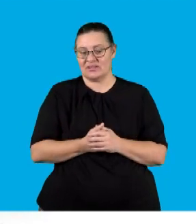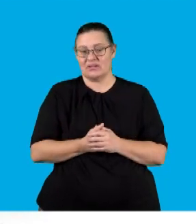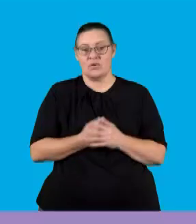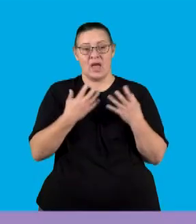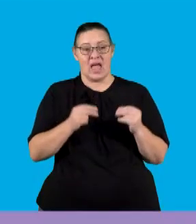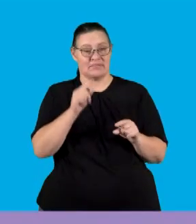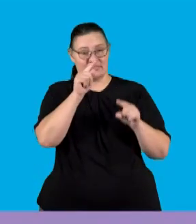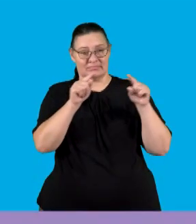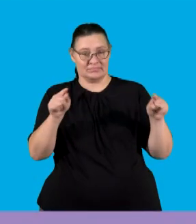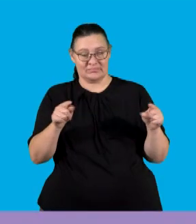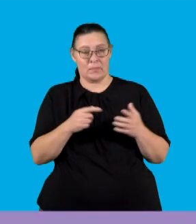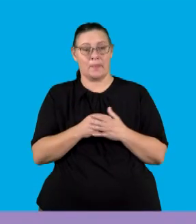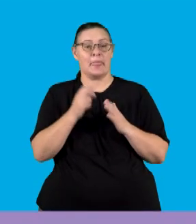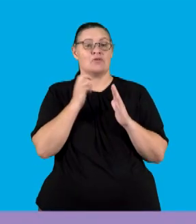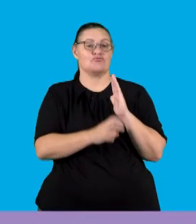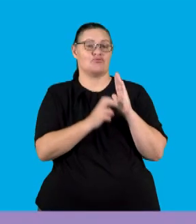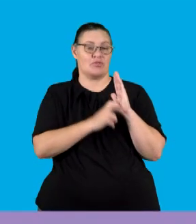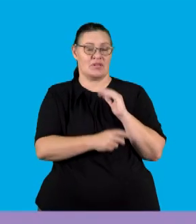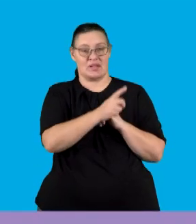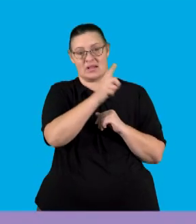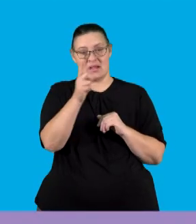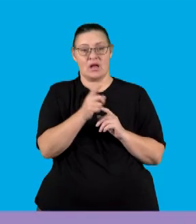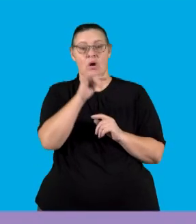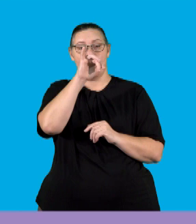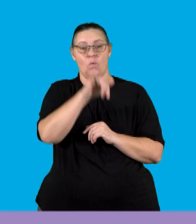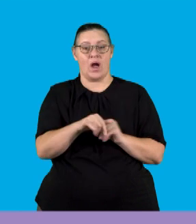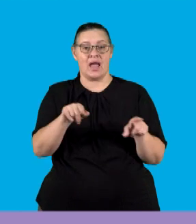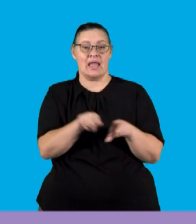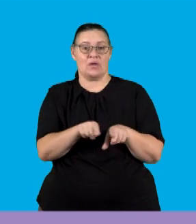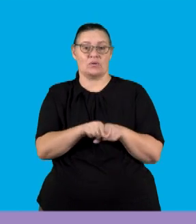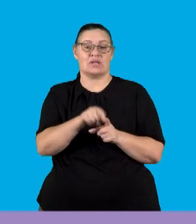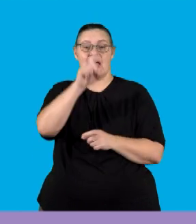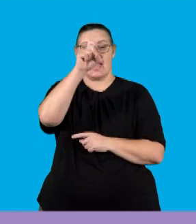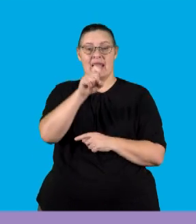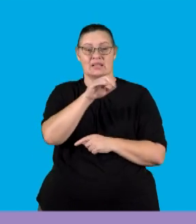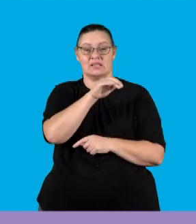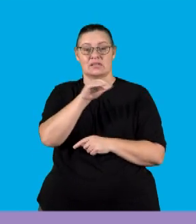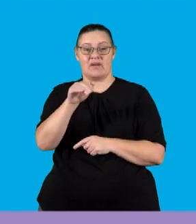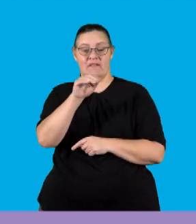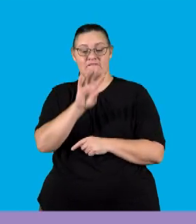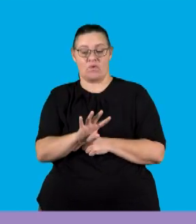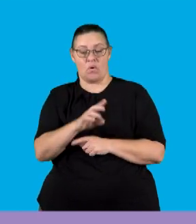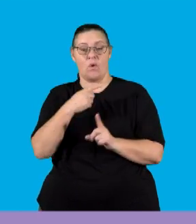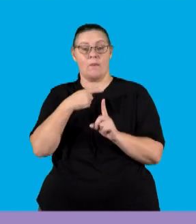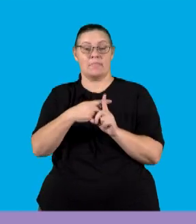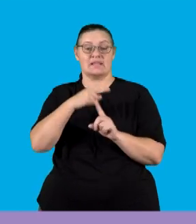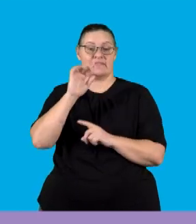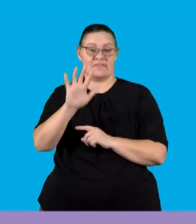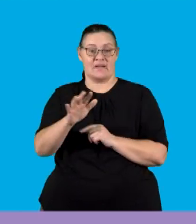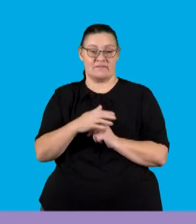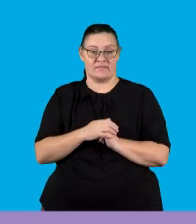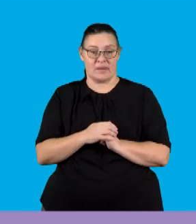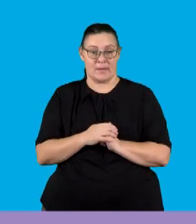challenge. So now we have been given the following rule, and that is y is equals to x divided